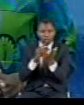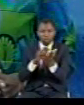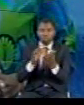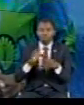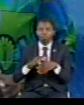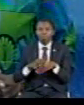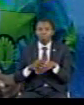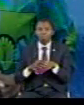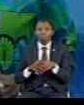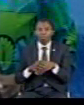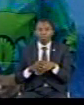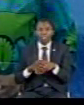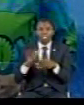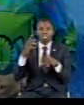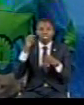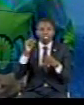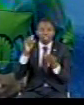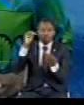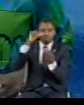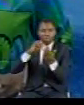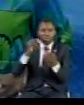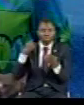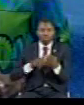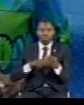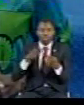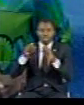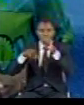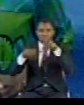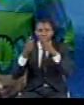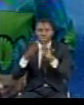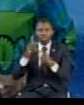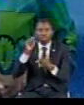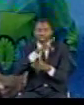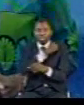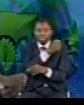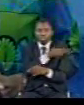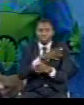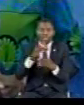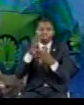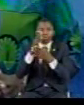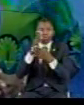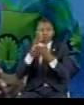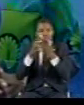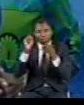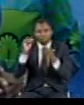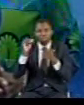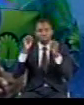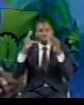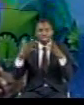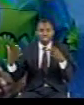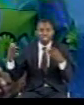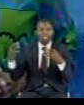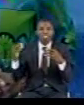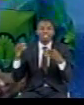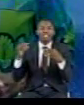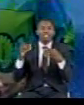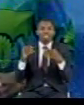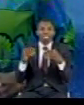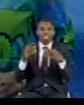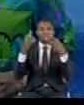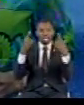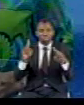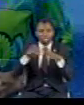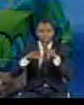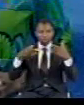the more we did that treatment, we discovered that so many things have been rocking the body, one pain from one pain to another,